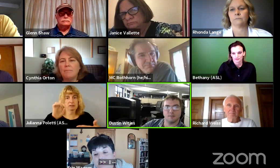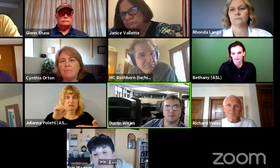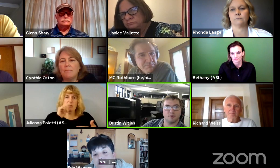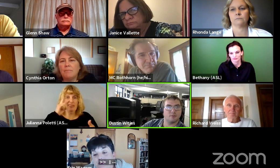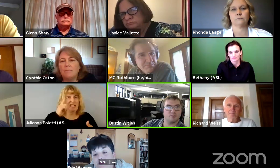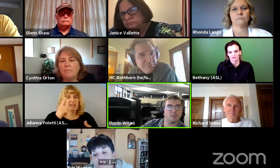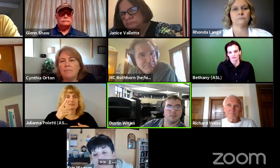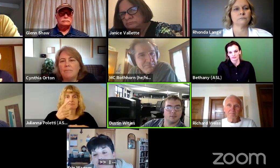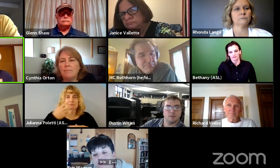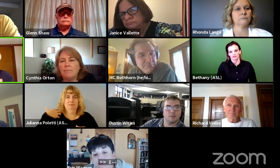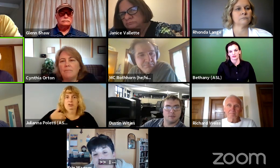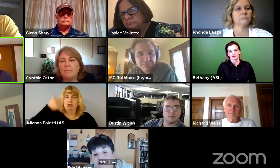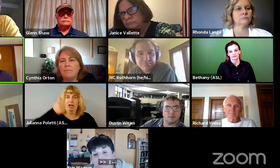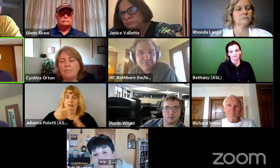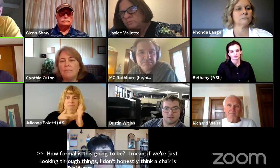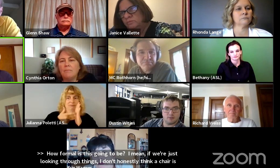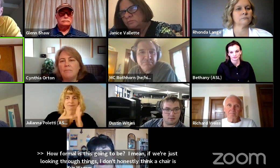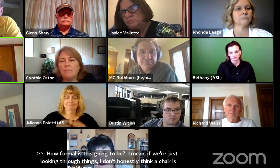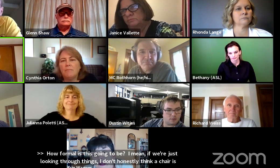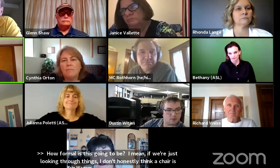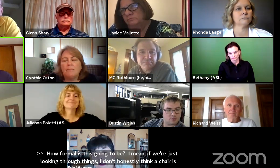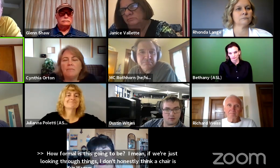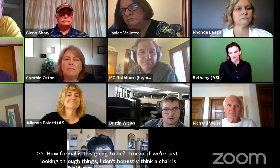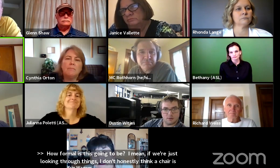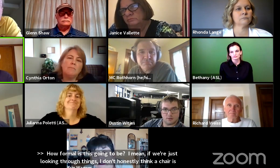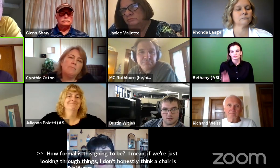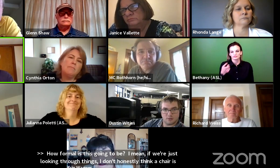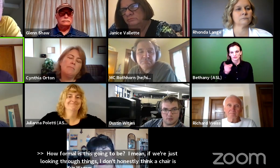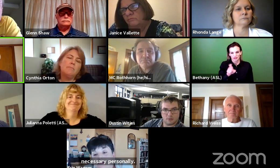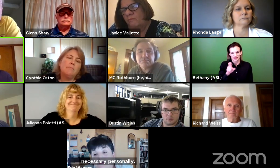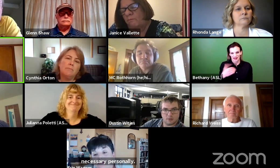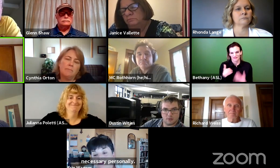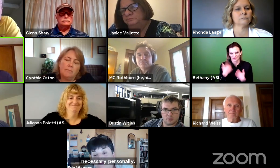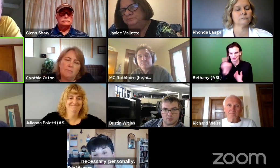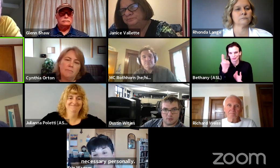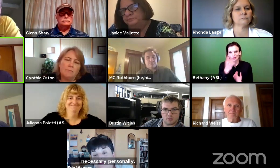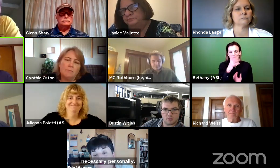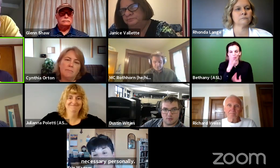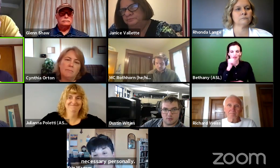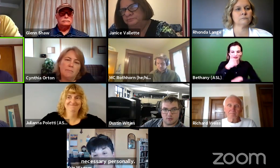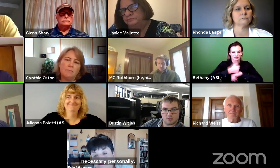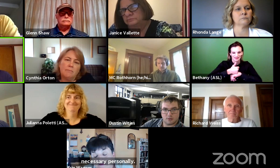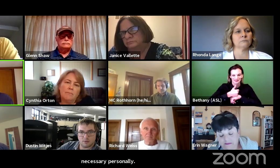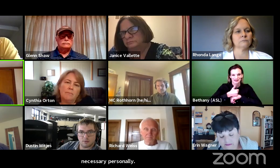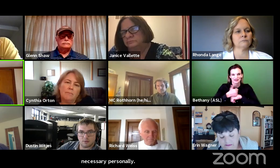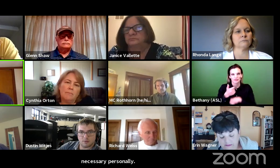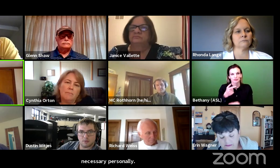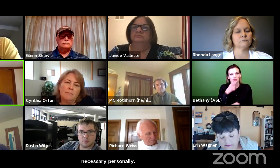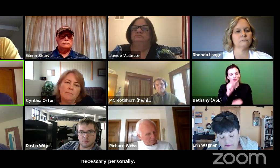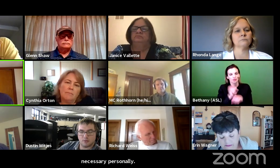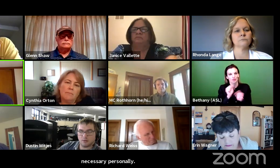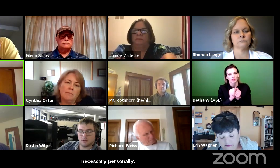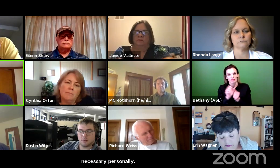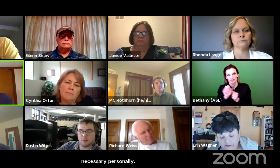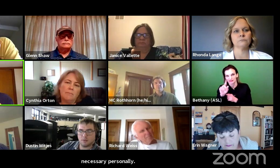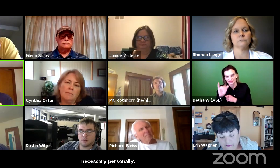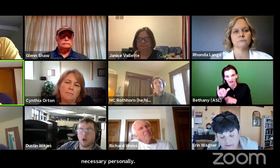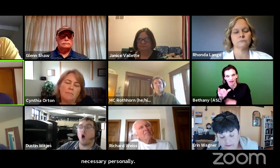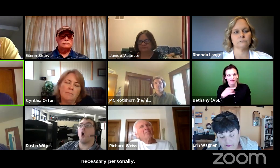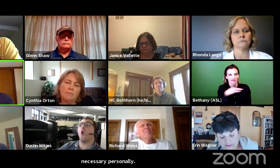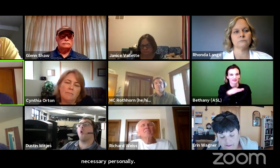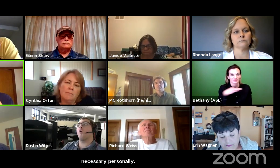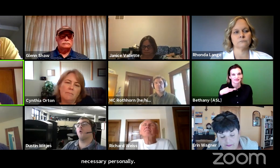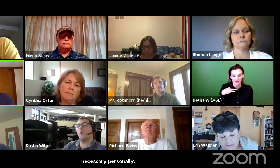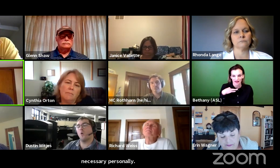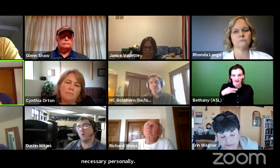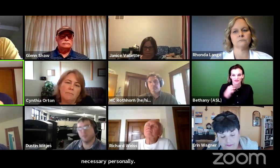necessary, personally. Well, you need somebody that's going to set up the work with Sally and the staff to get